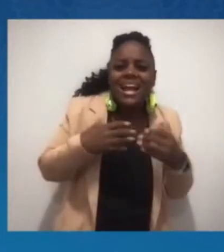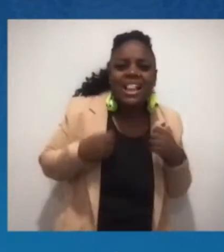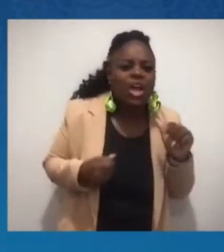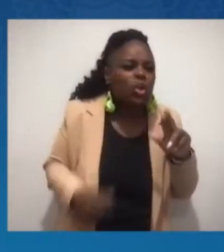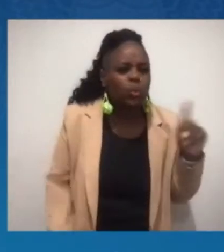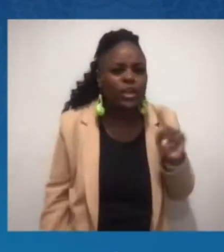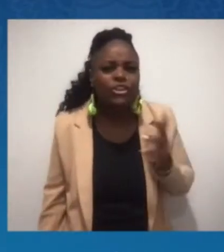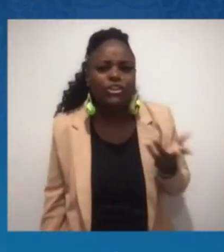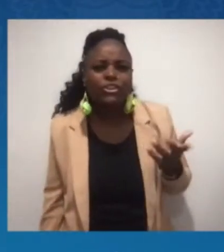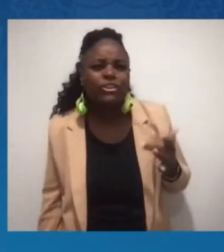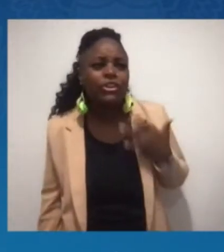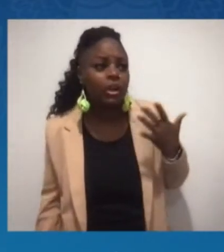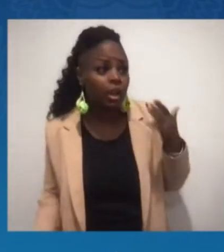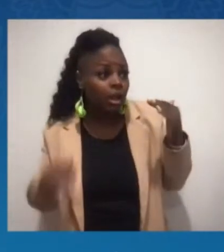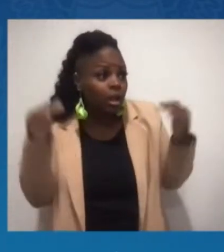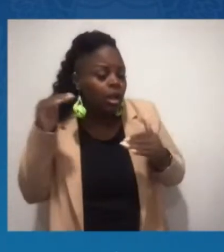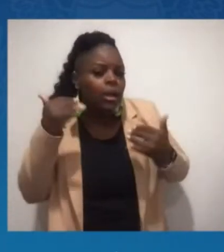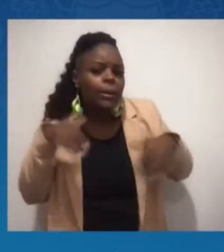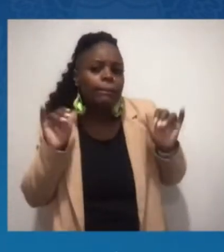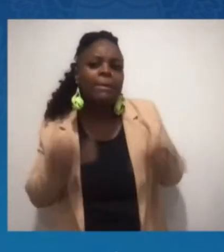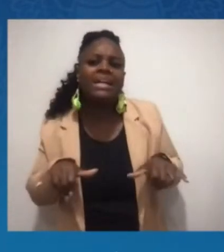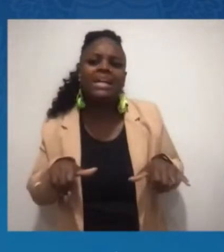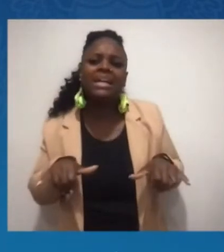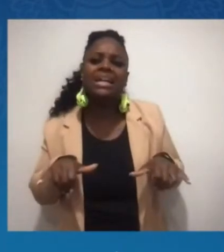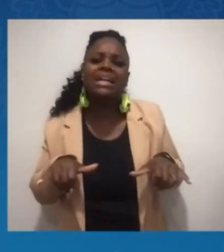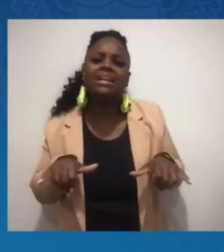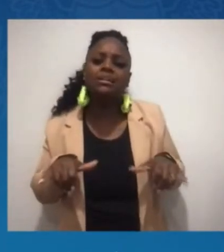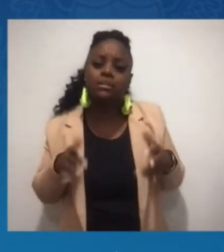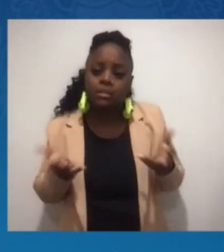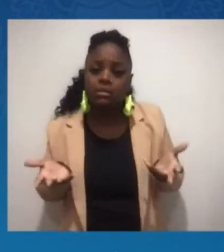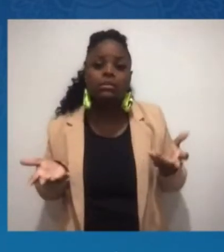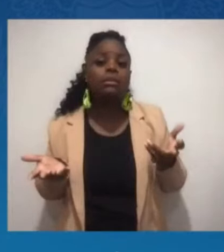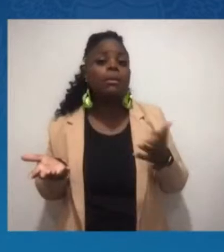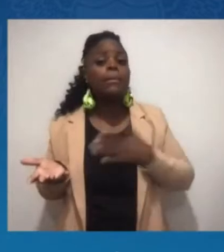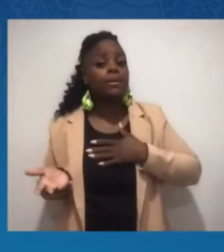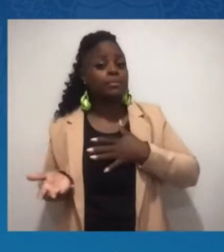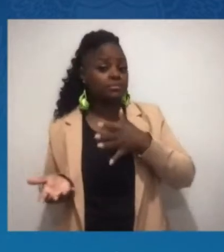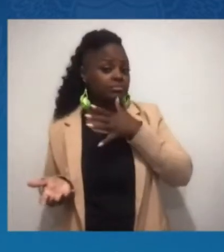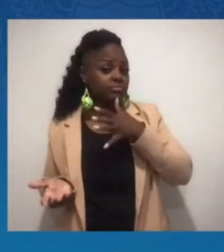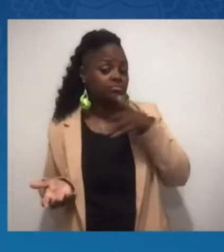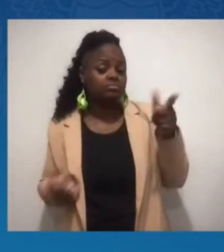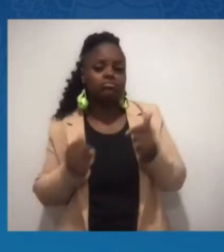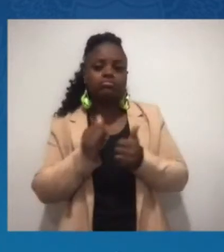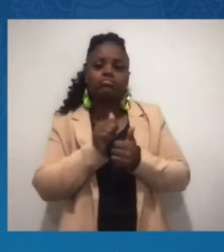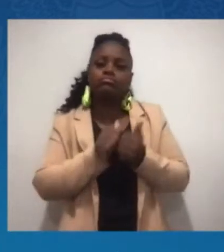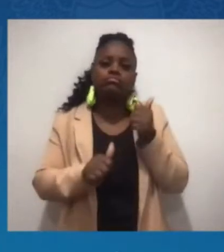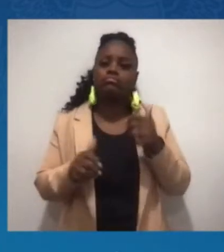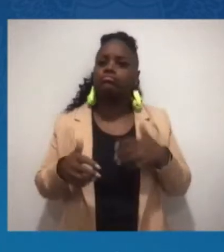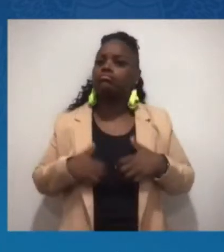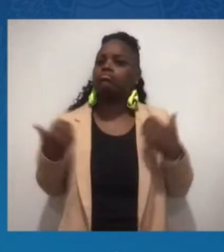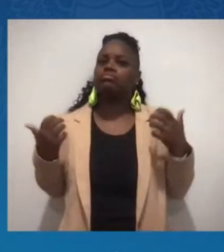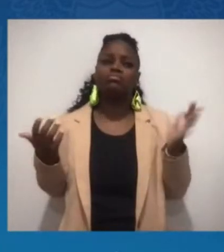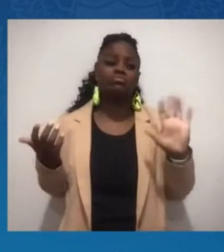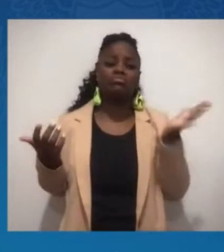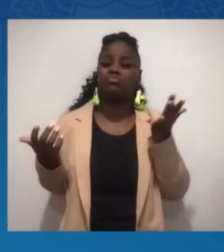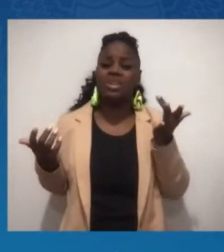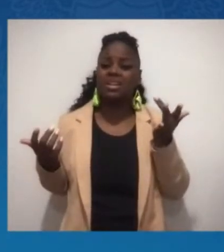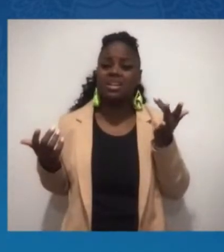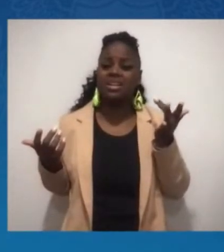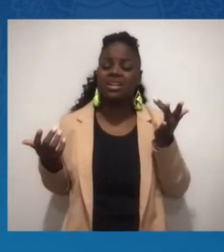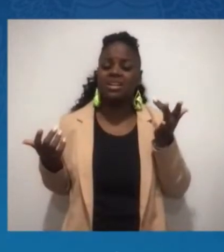what would upset her most, in a way that I was aware of it, was the need that